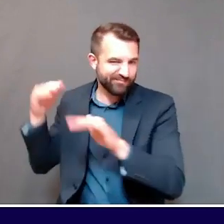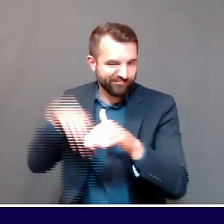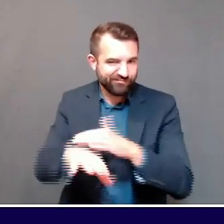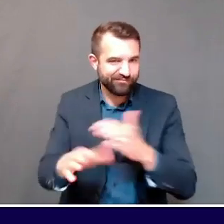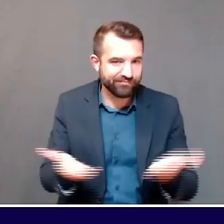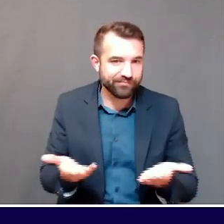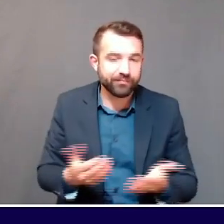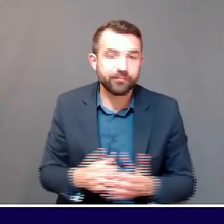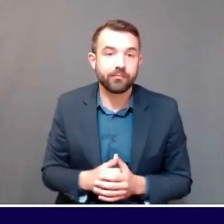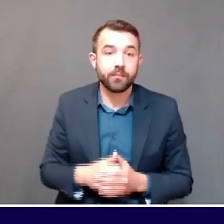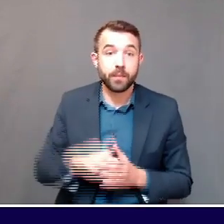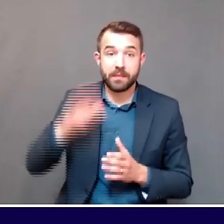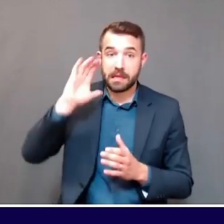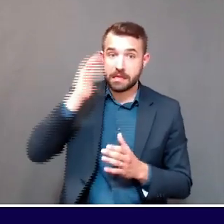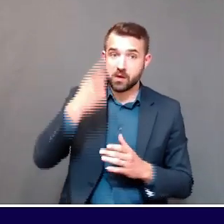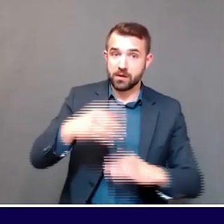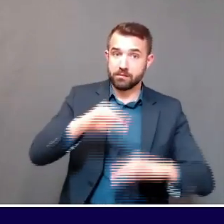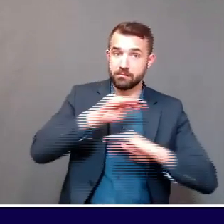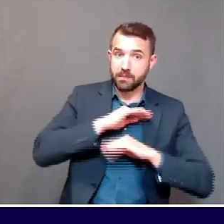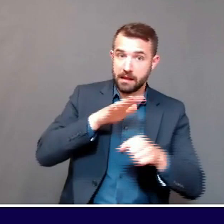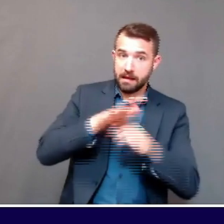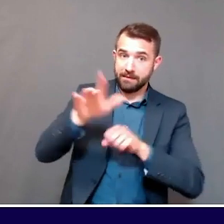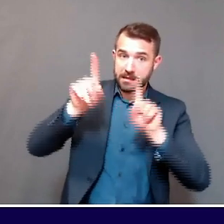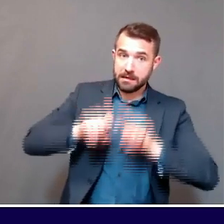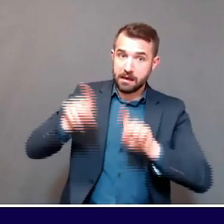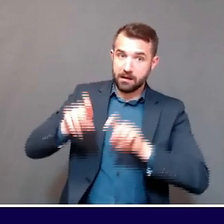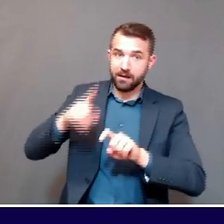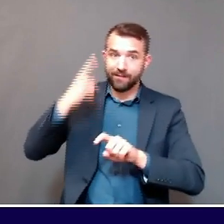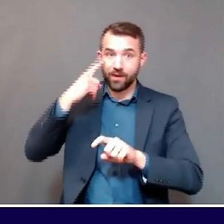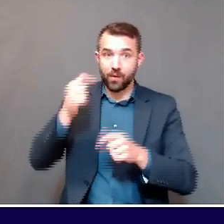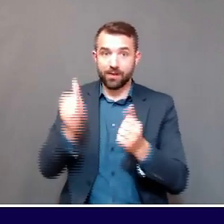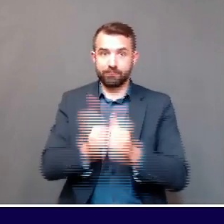Or do you still believe we need a significant expansion of testing?